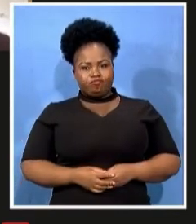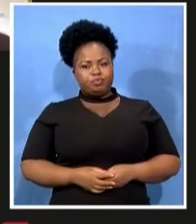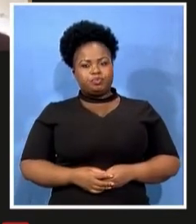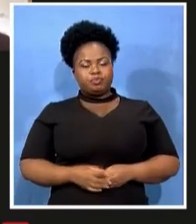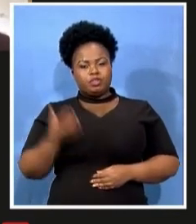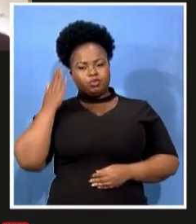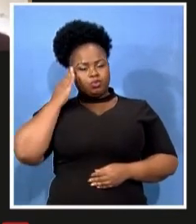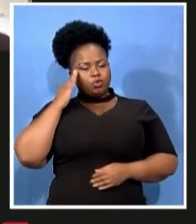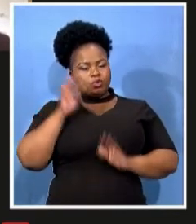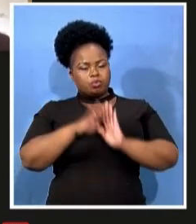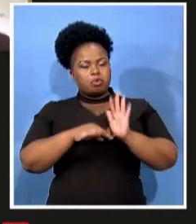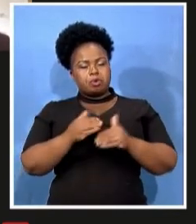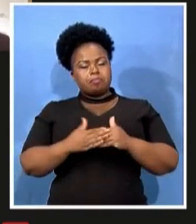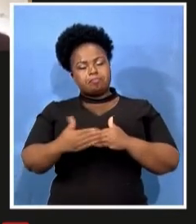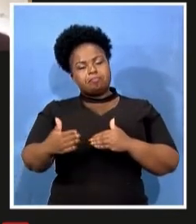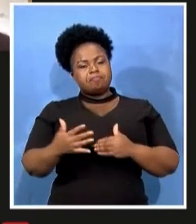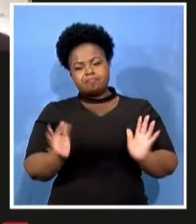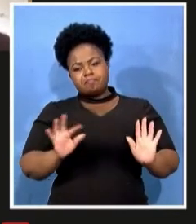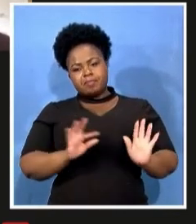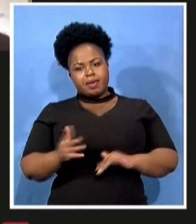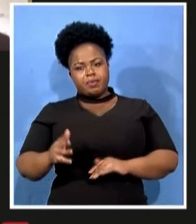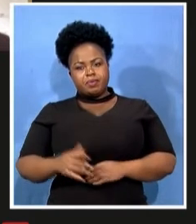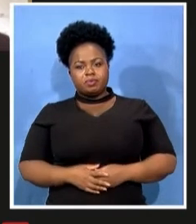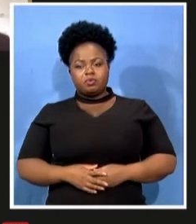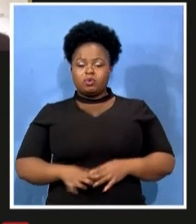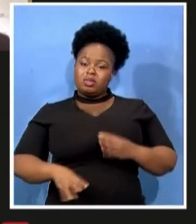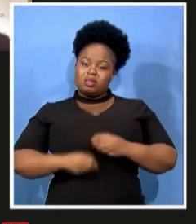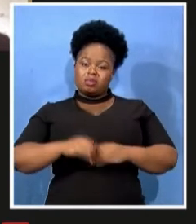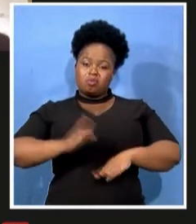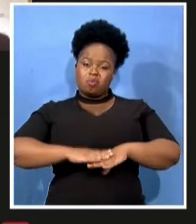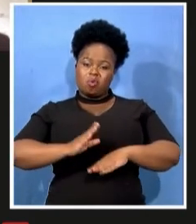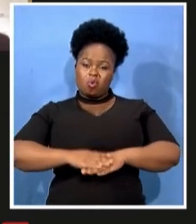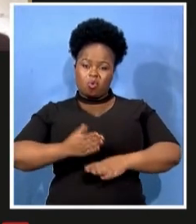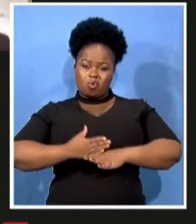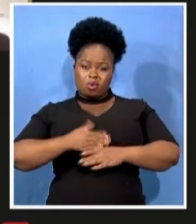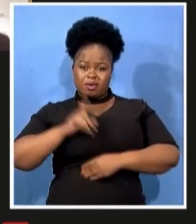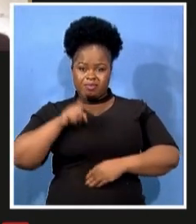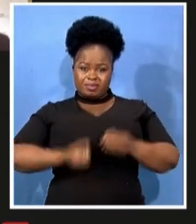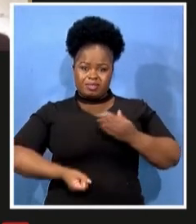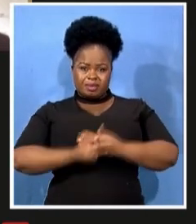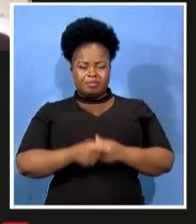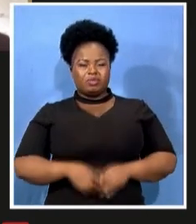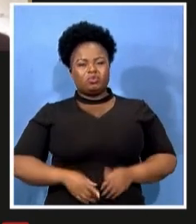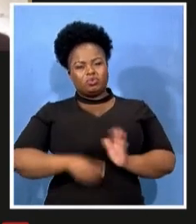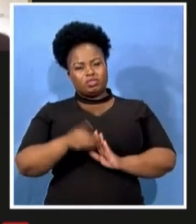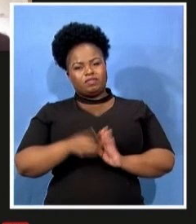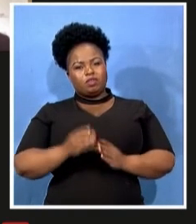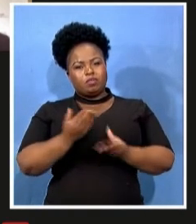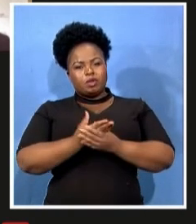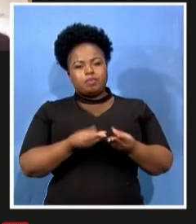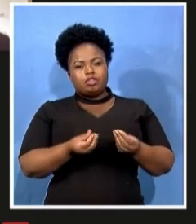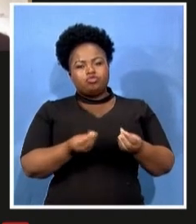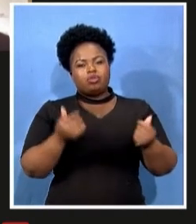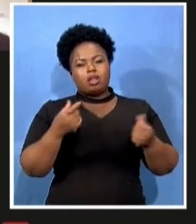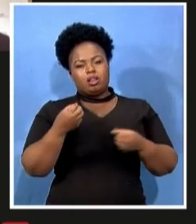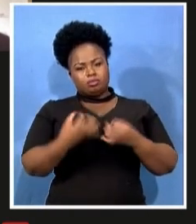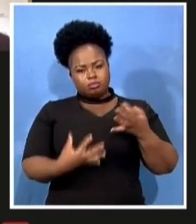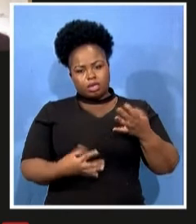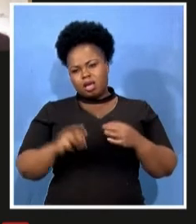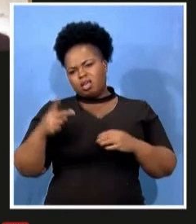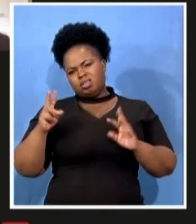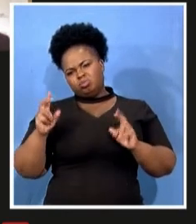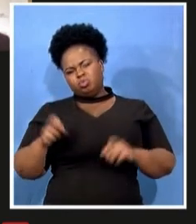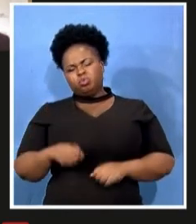there's additional work that has to be done, development of materials and all the other issues that are indicated there. And